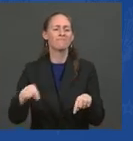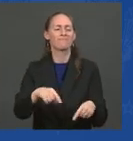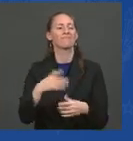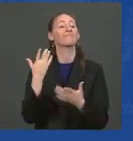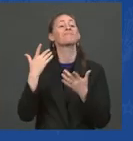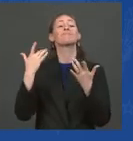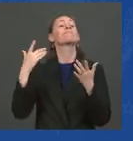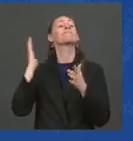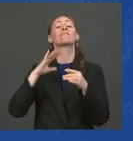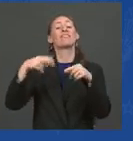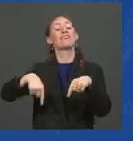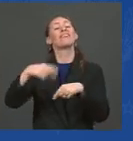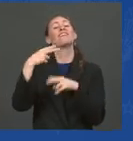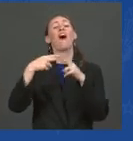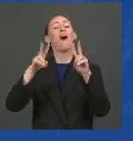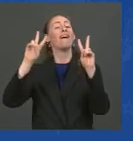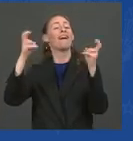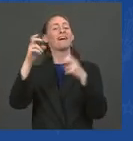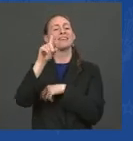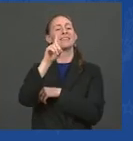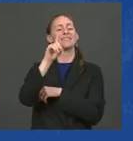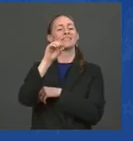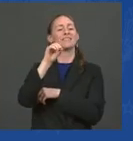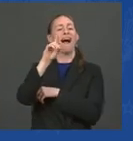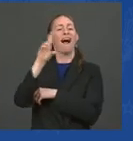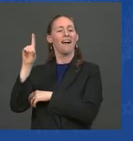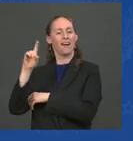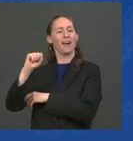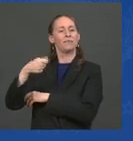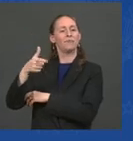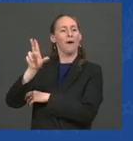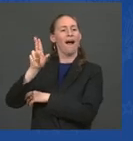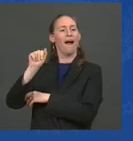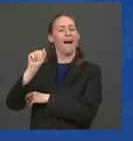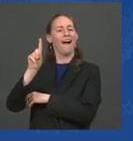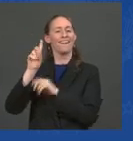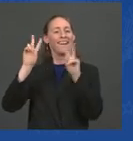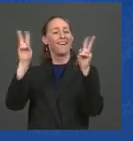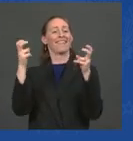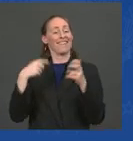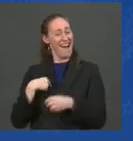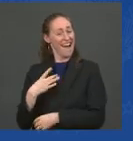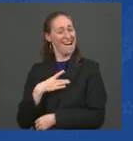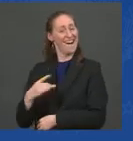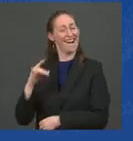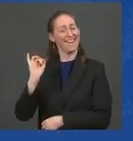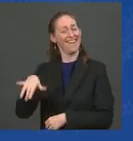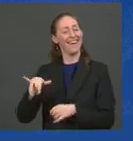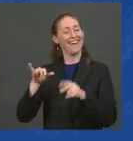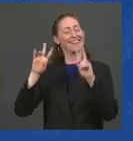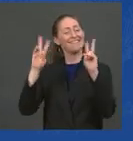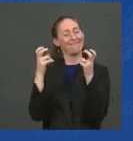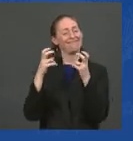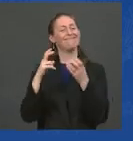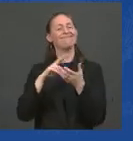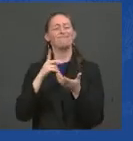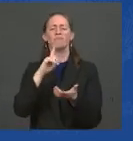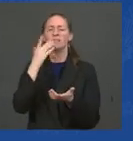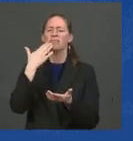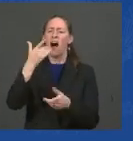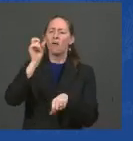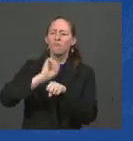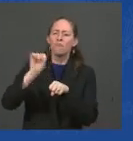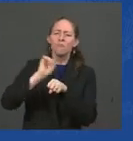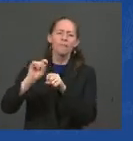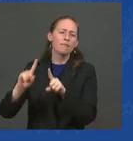A creative name, I might add. I don't know where they got that title from. But I'm grateful to them so much for everything they did to make our work